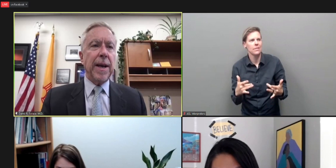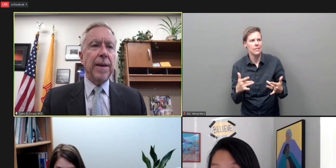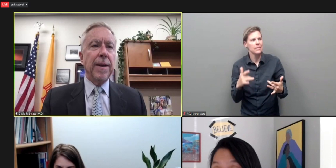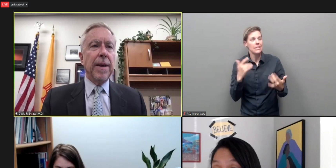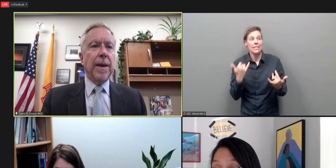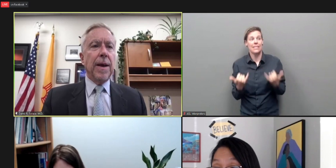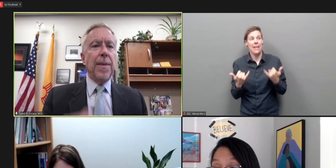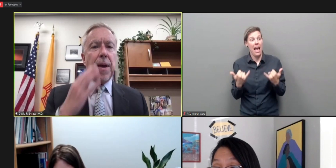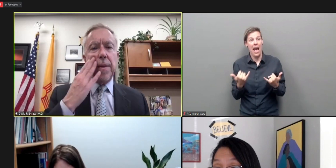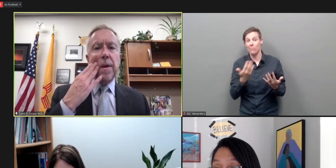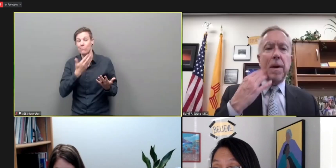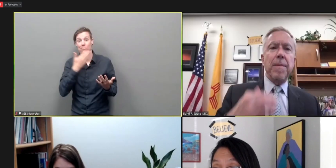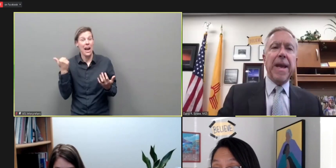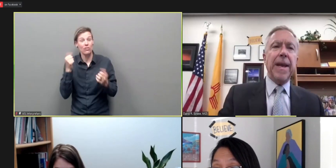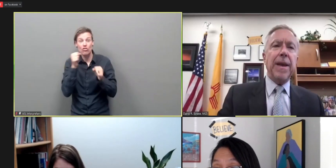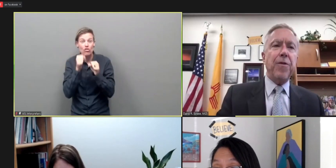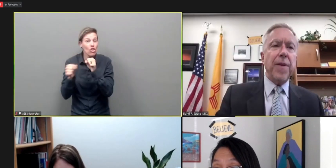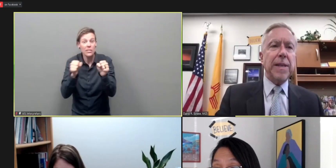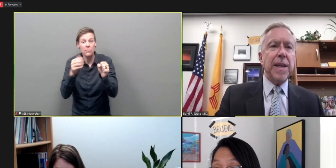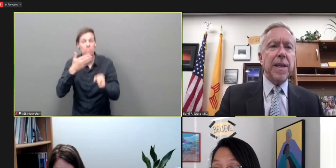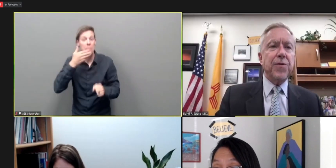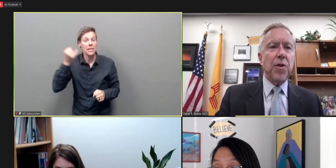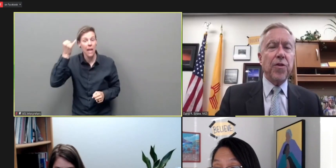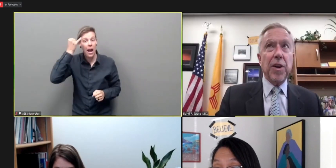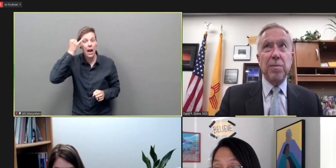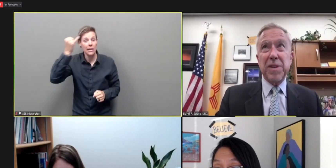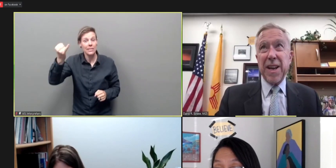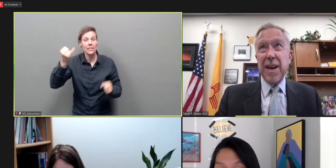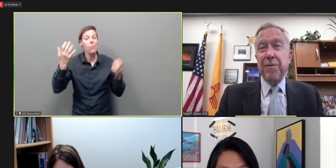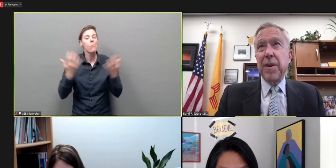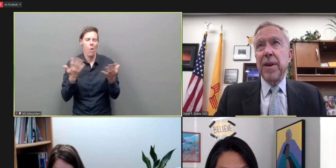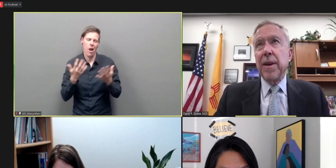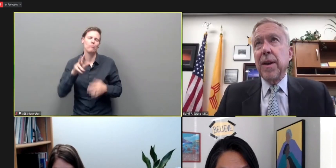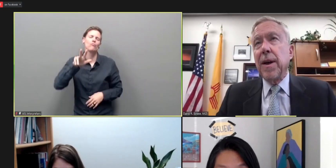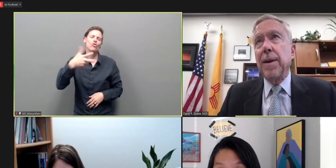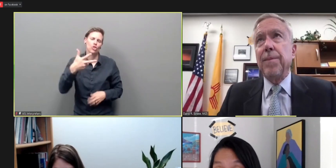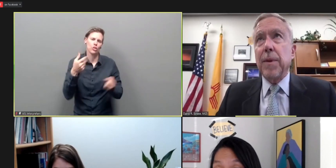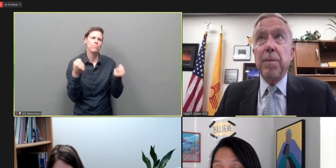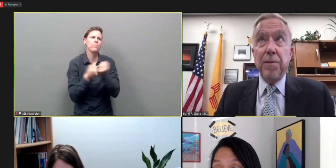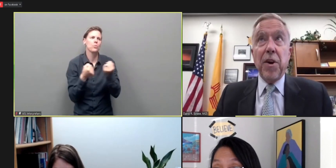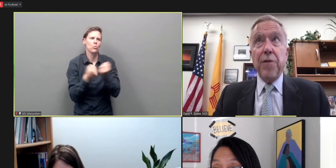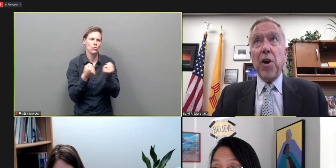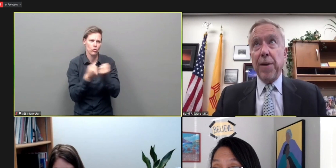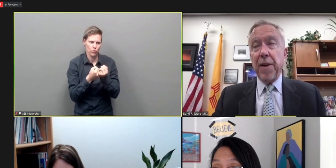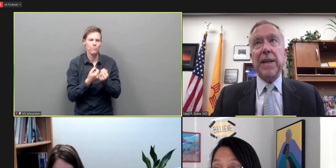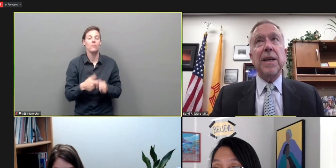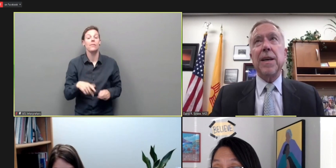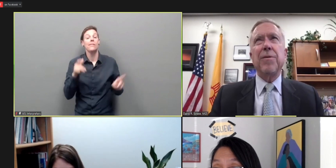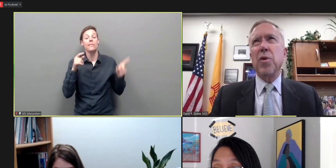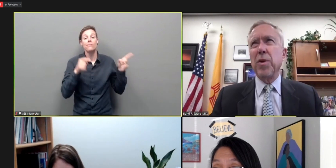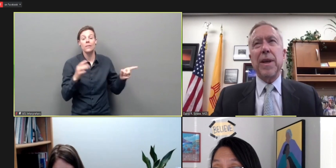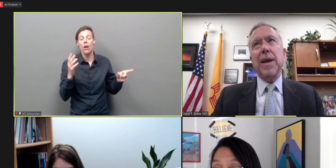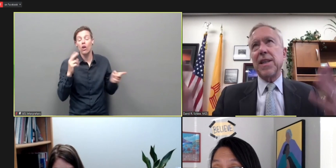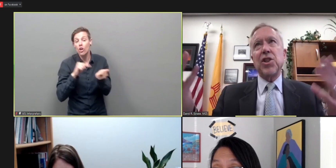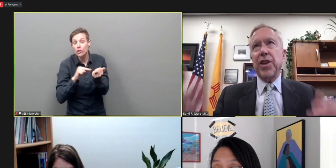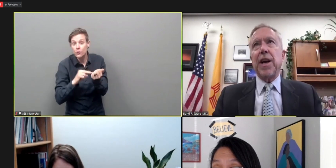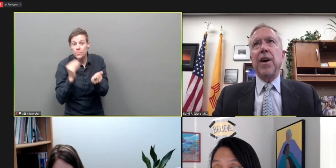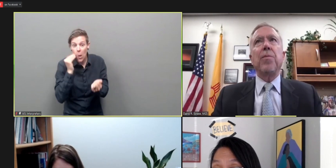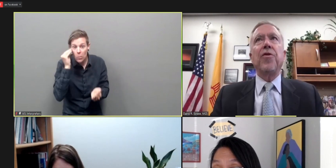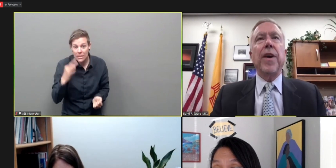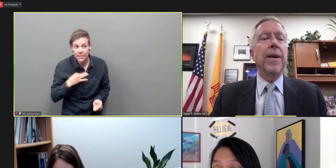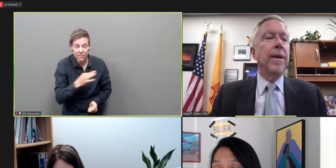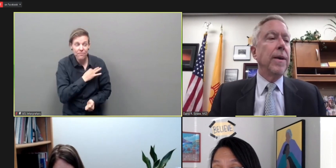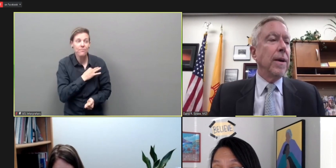great data on the mandate for vaccines for nursing home staff. Been very, very effective. We're really essentially